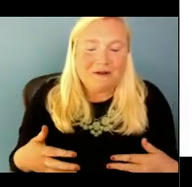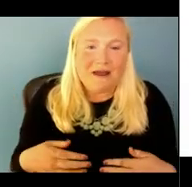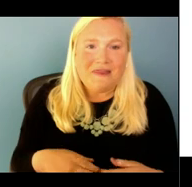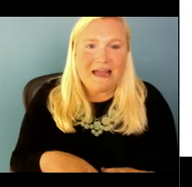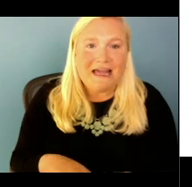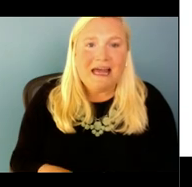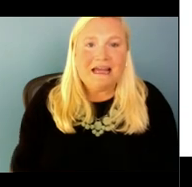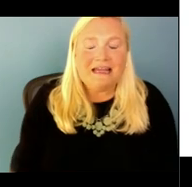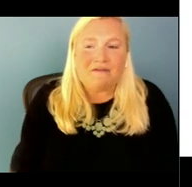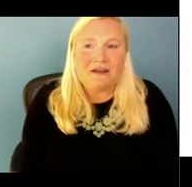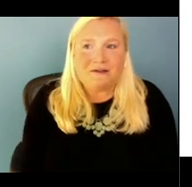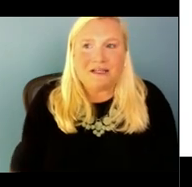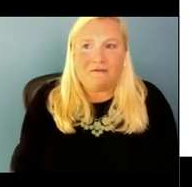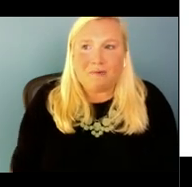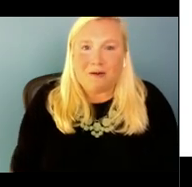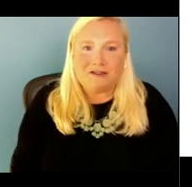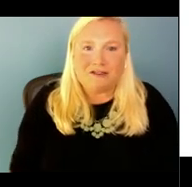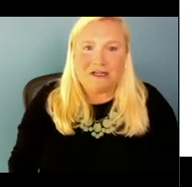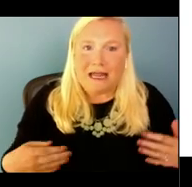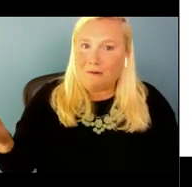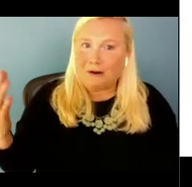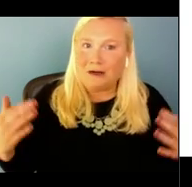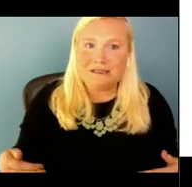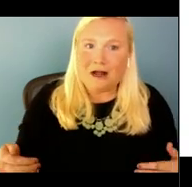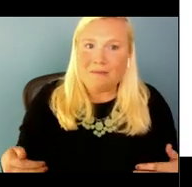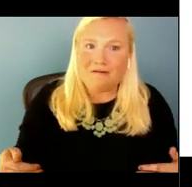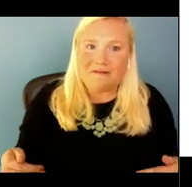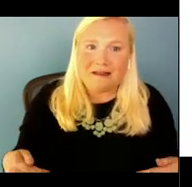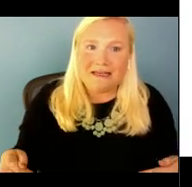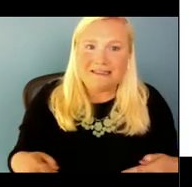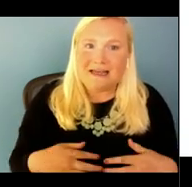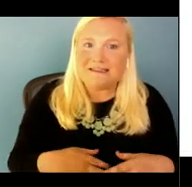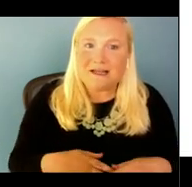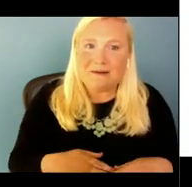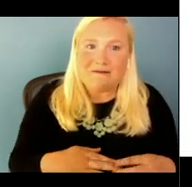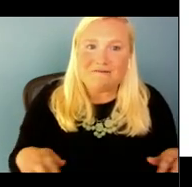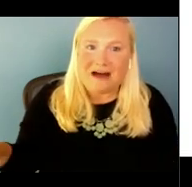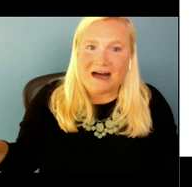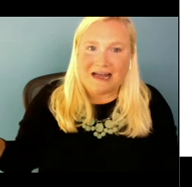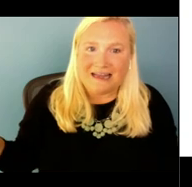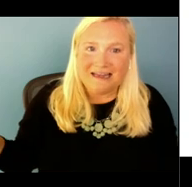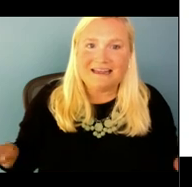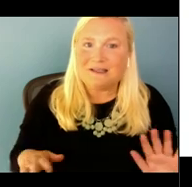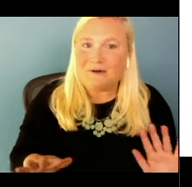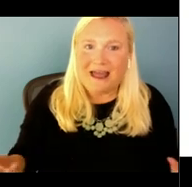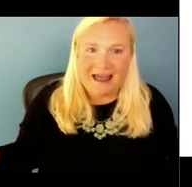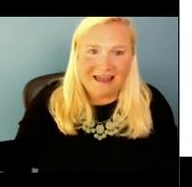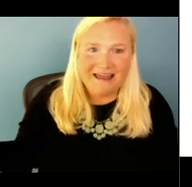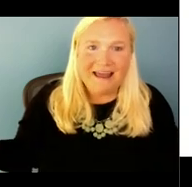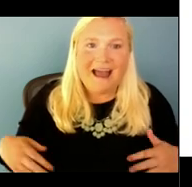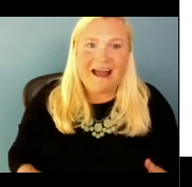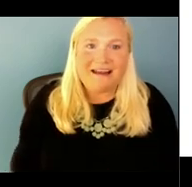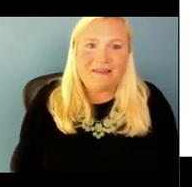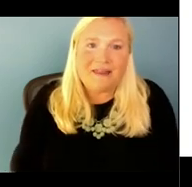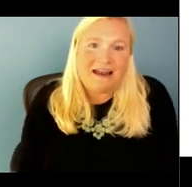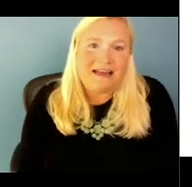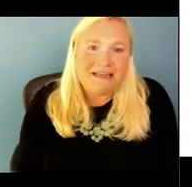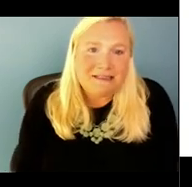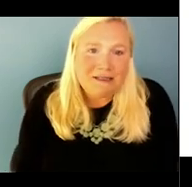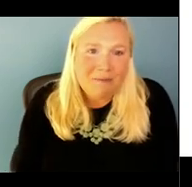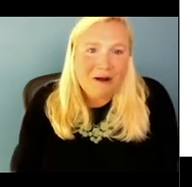it. And so I think giving yourself the permission, like, we're going to talk about feelings and it's going to be fine. It's okay.